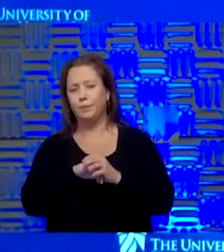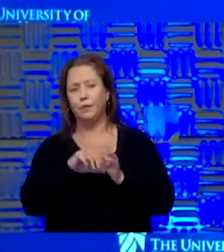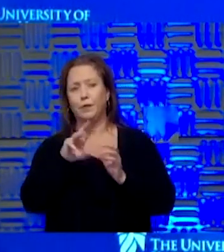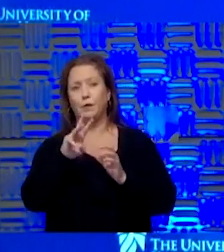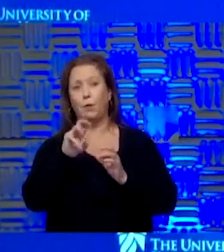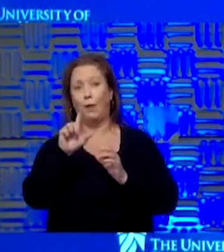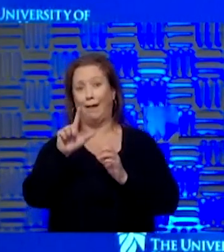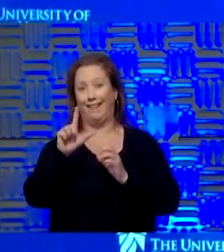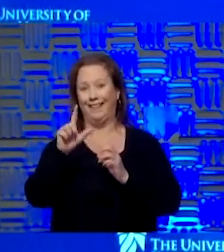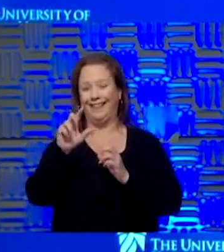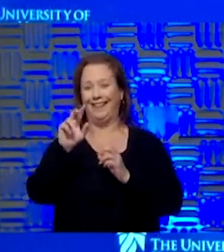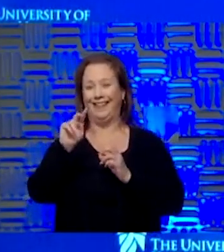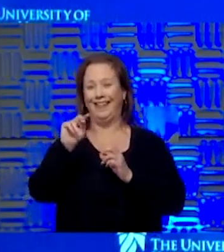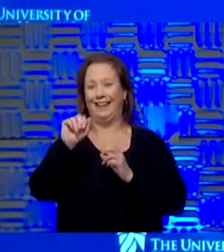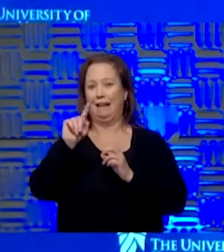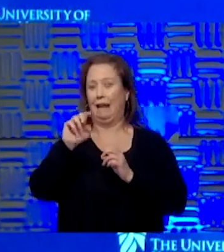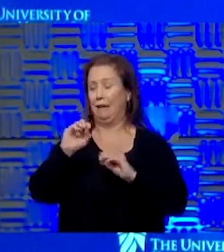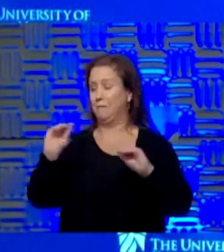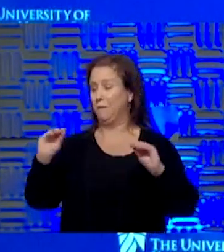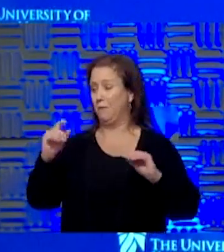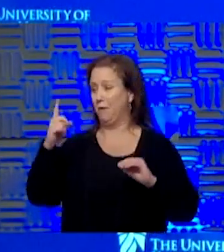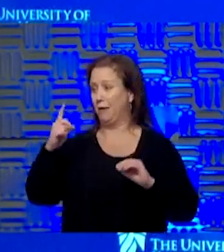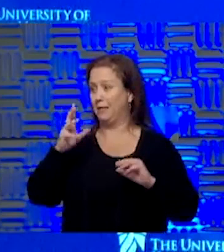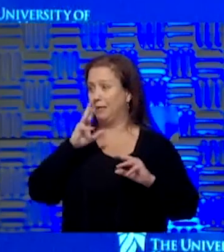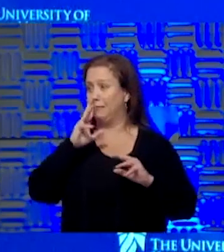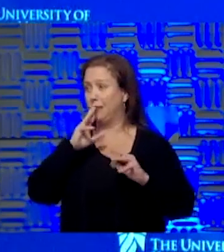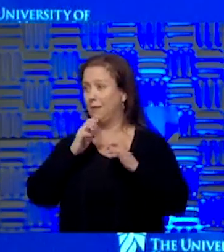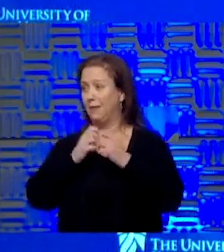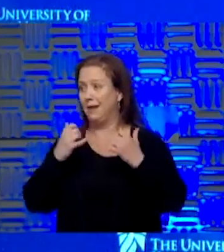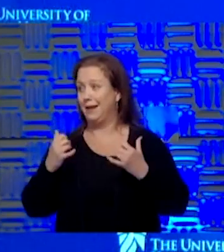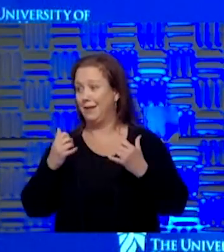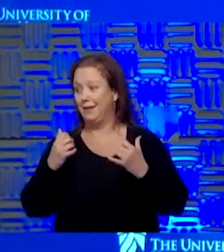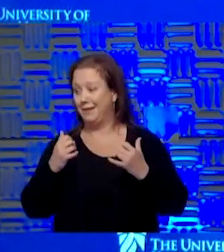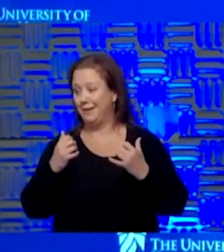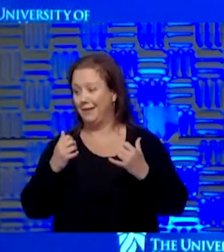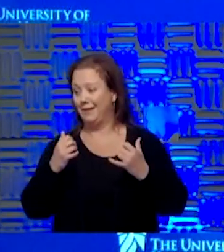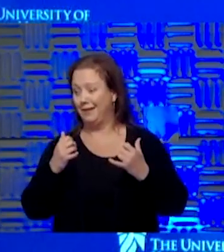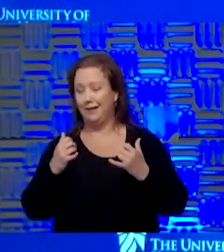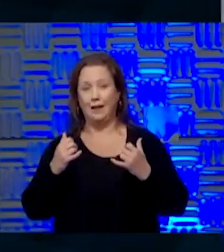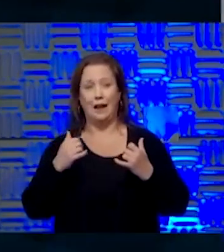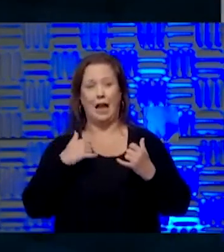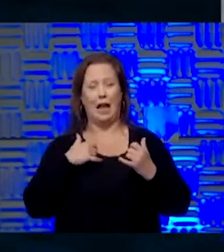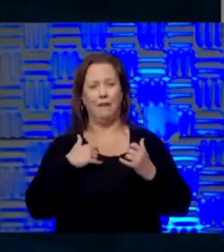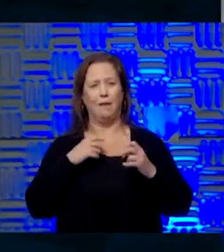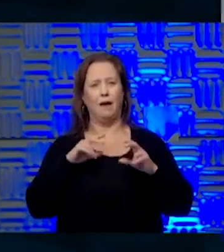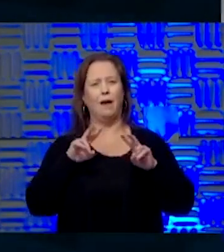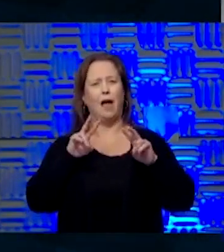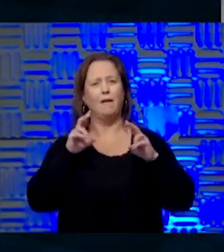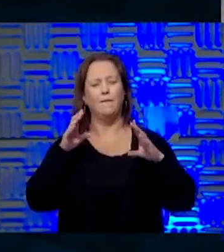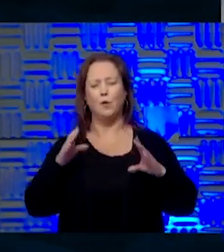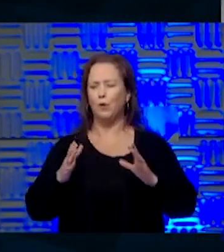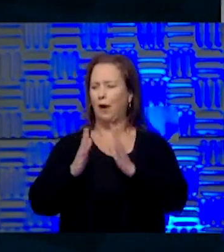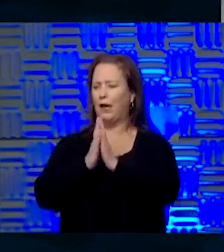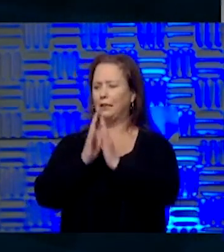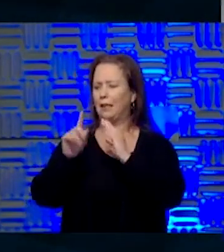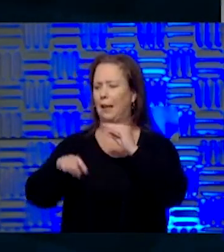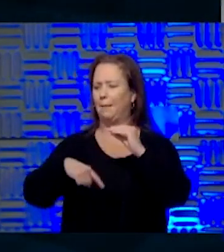Well, I have one since nobody else is speaking up. I have a viewer who is asking